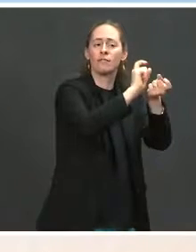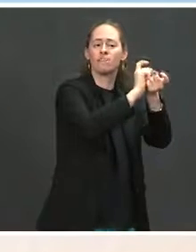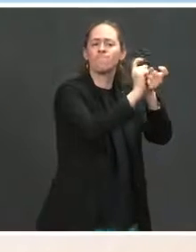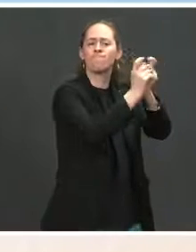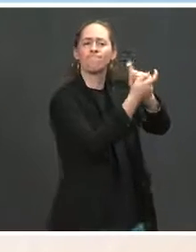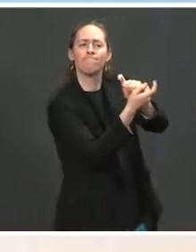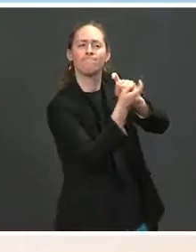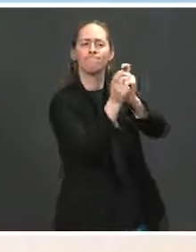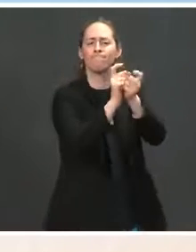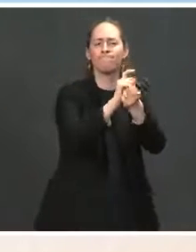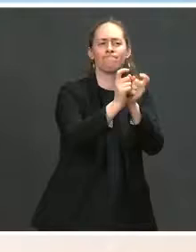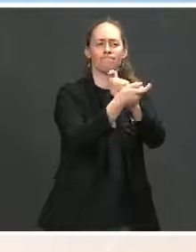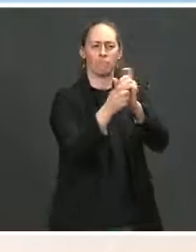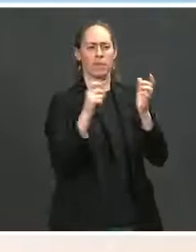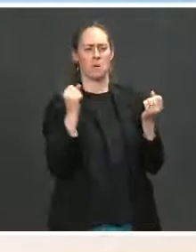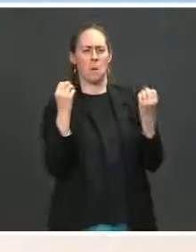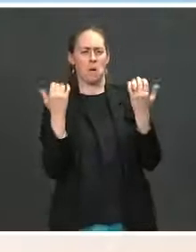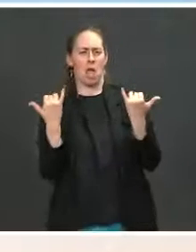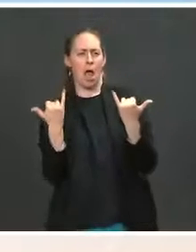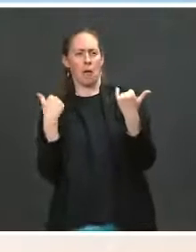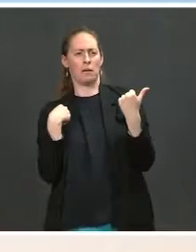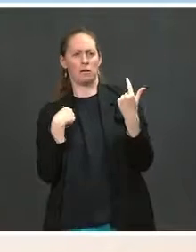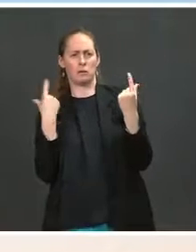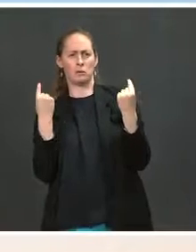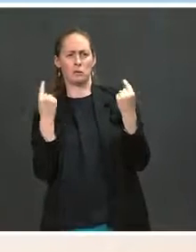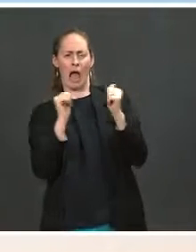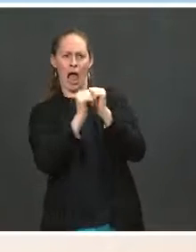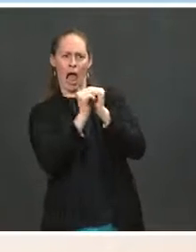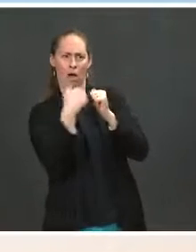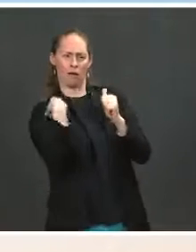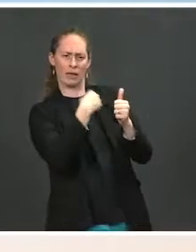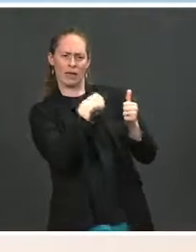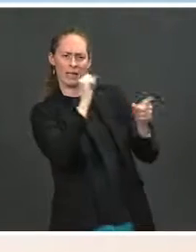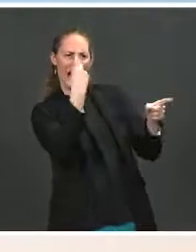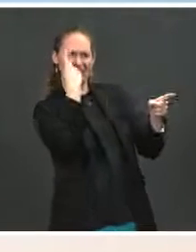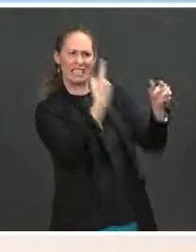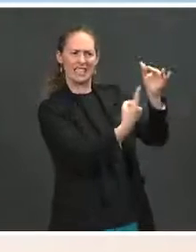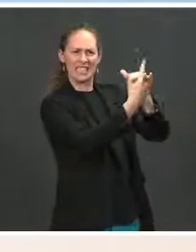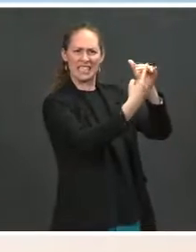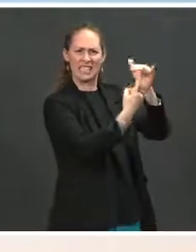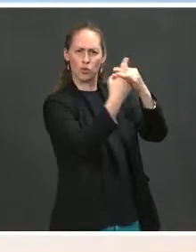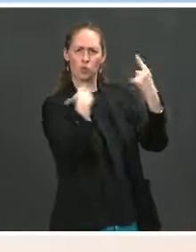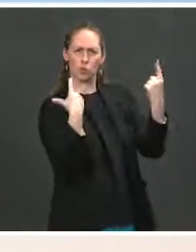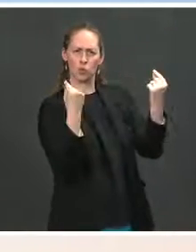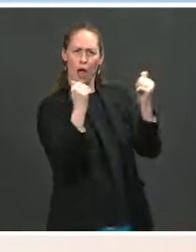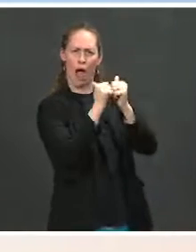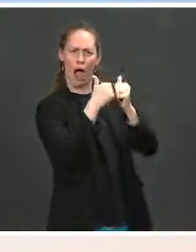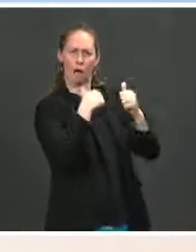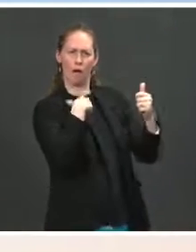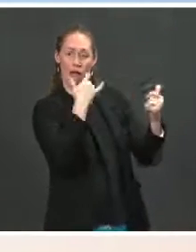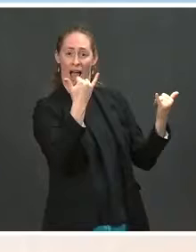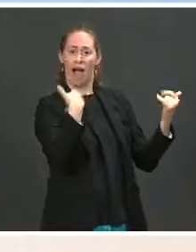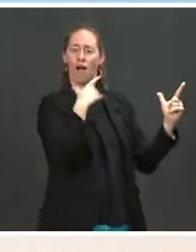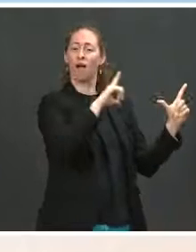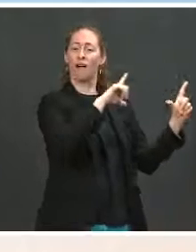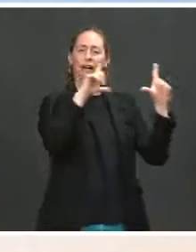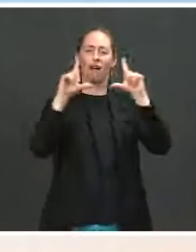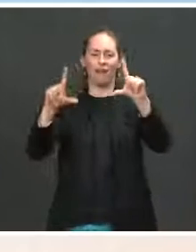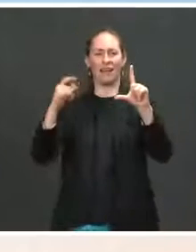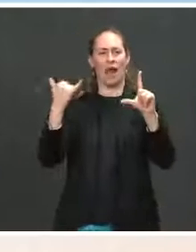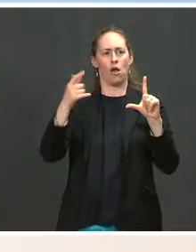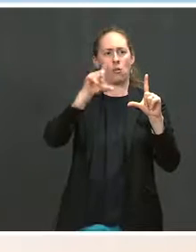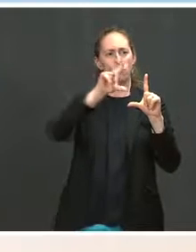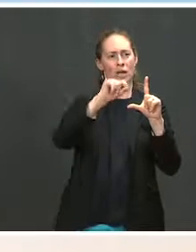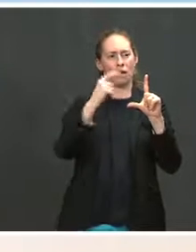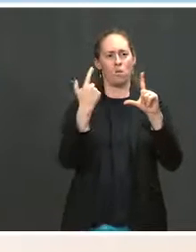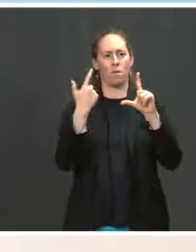look at counterterrorism through the prism of what the threats are in 2021. And even if you look at al-Qaeda, it is not